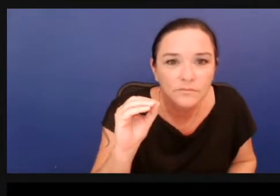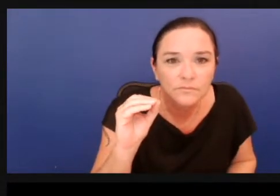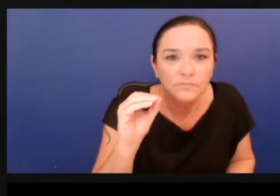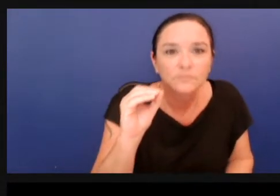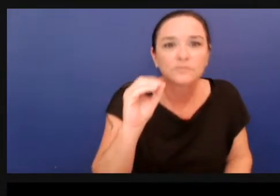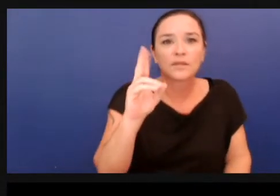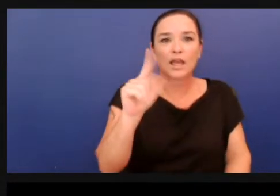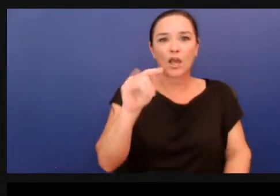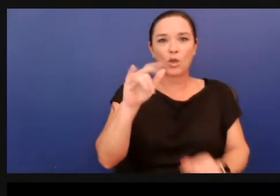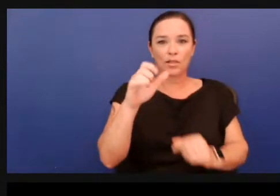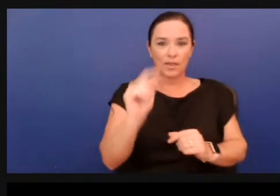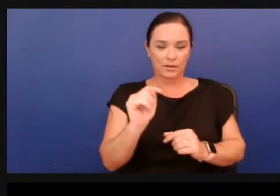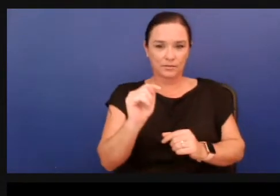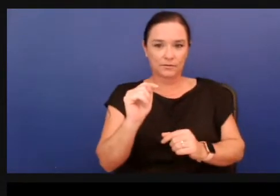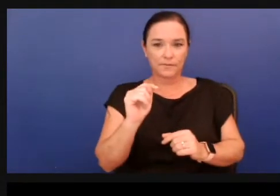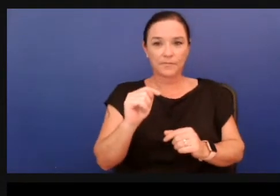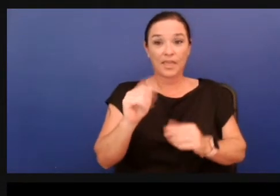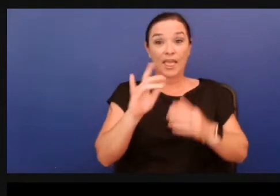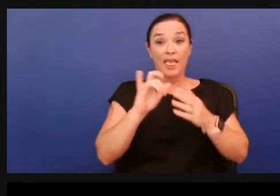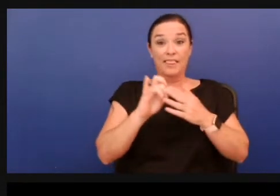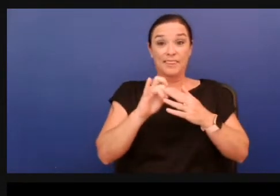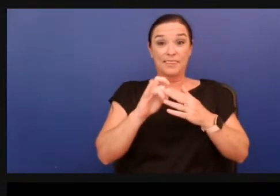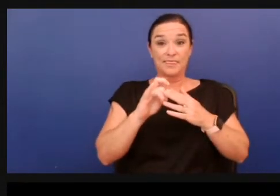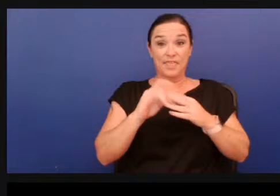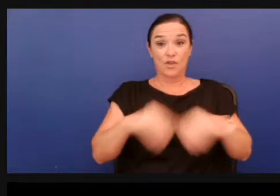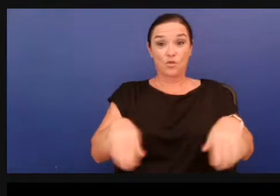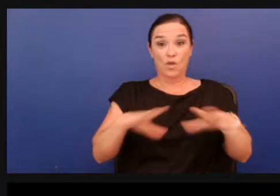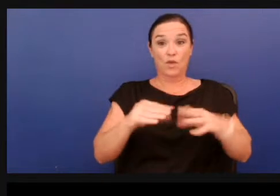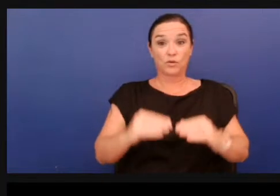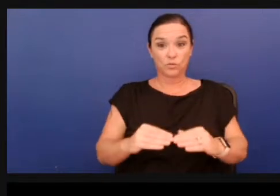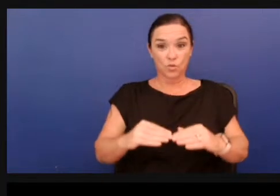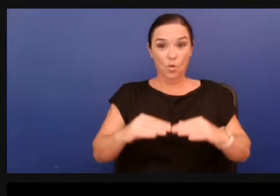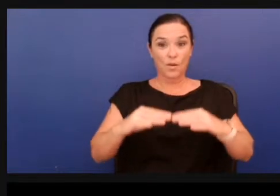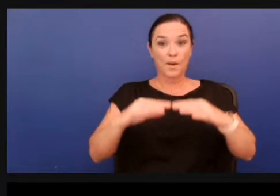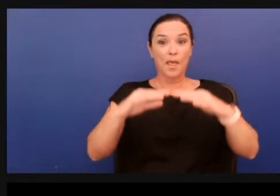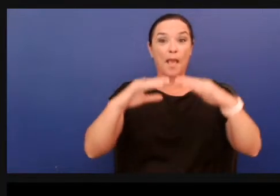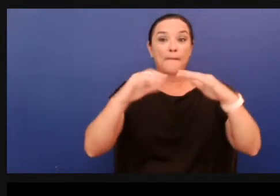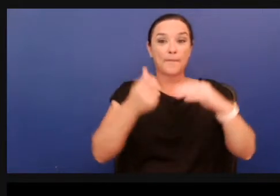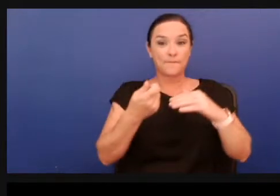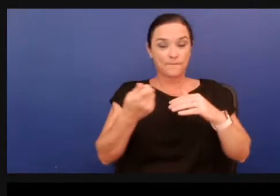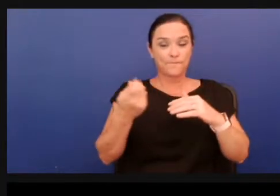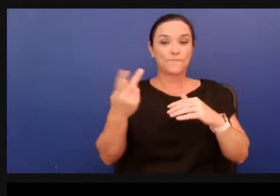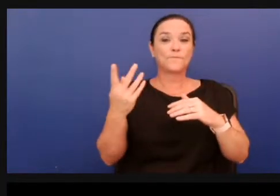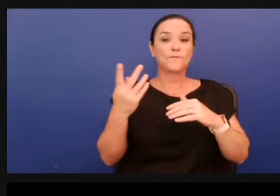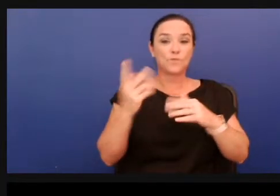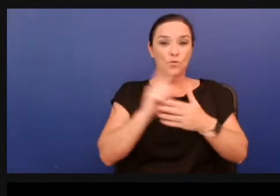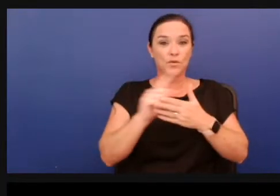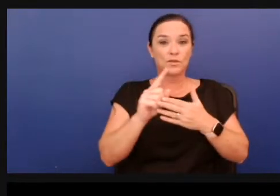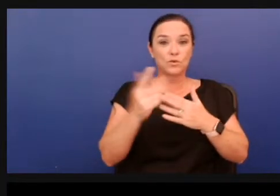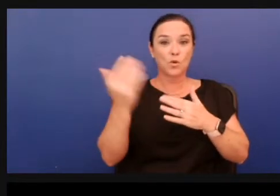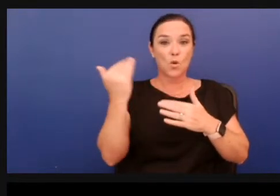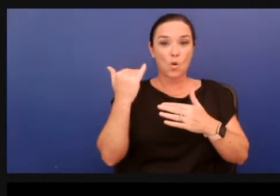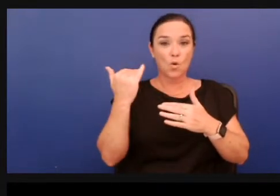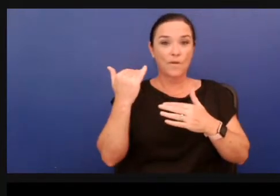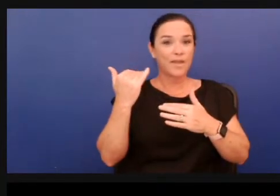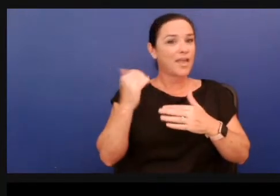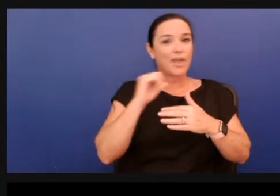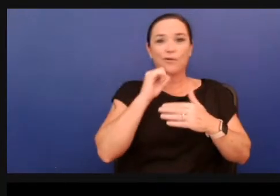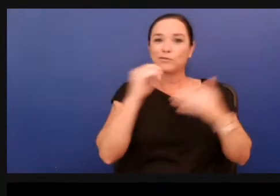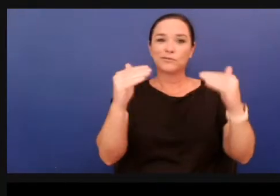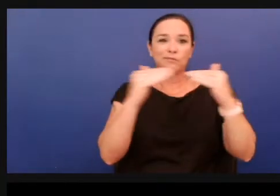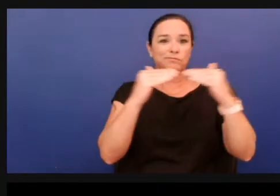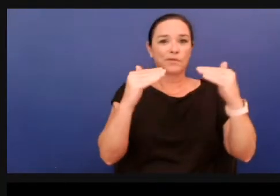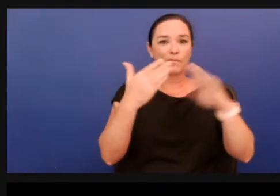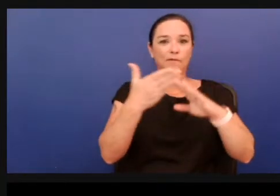even as much as that ground had swollen by a couple of weeks ago, it still was nowhere near what it had accommodated prior